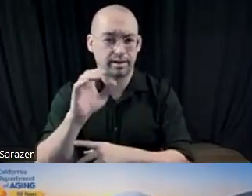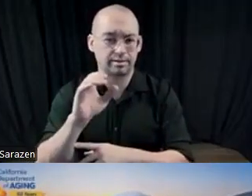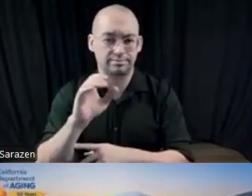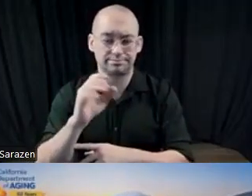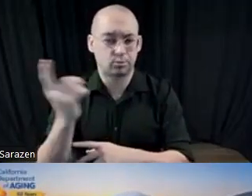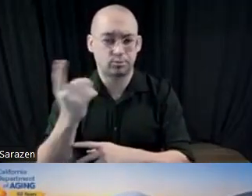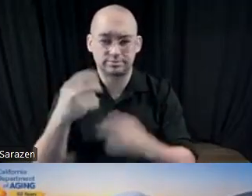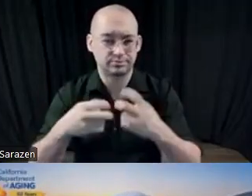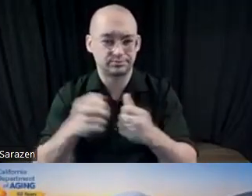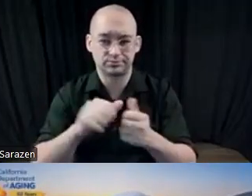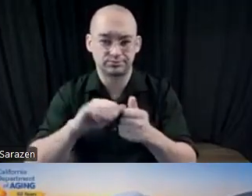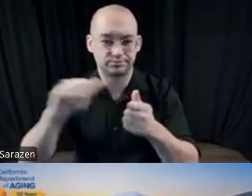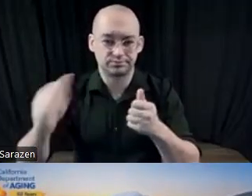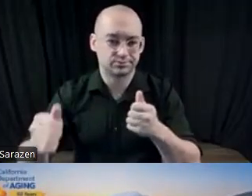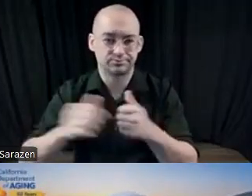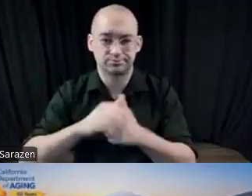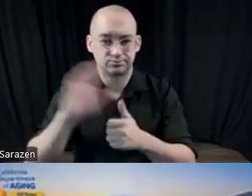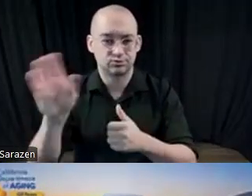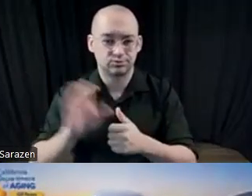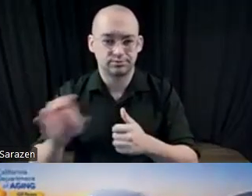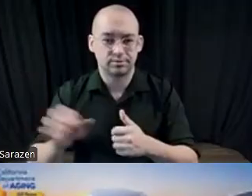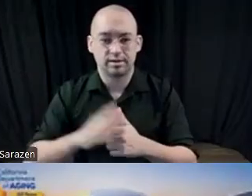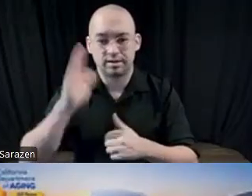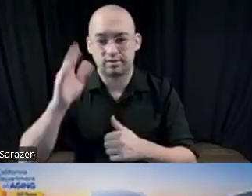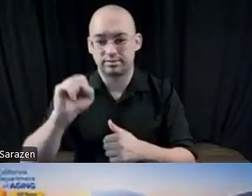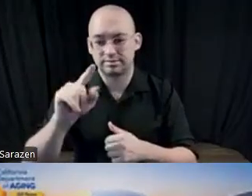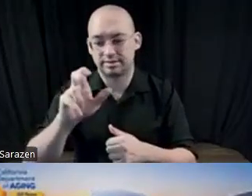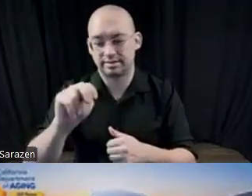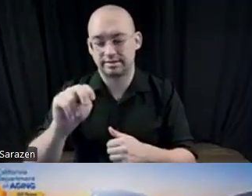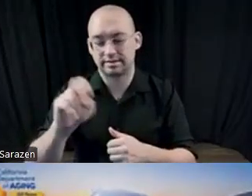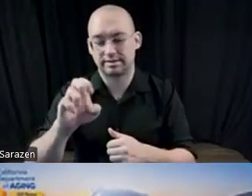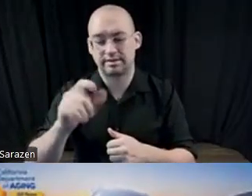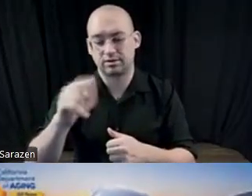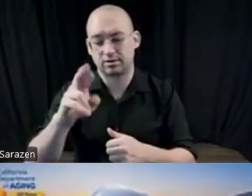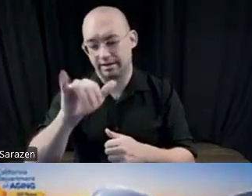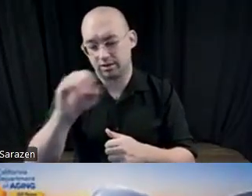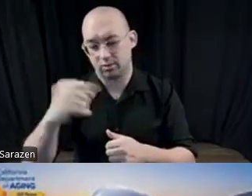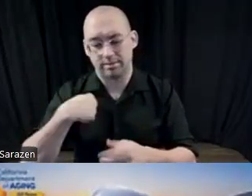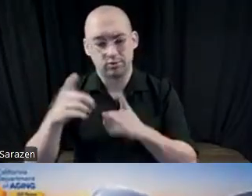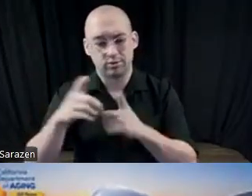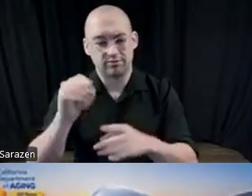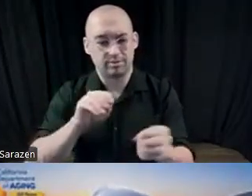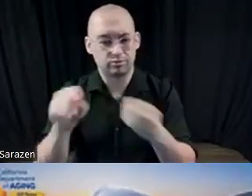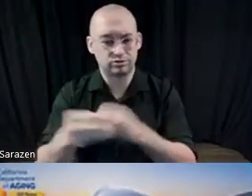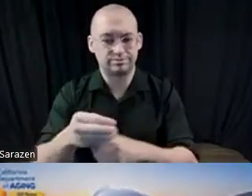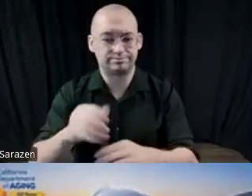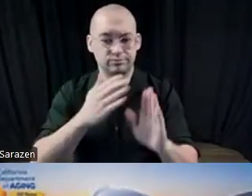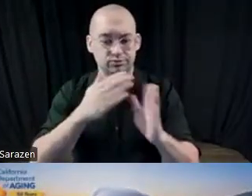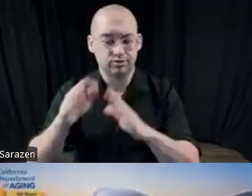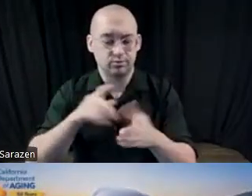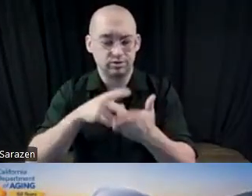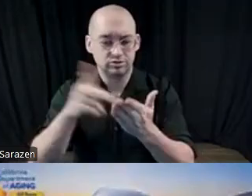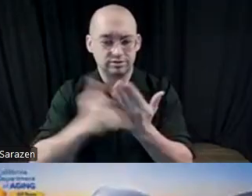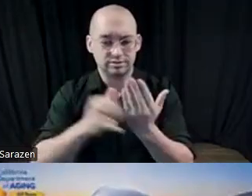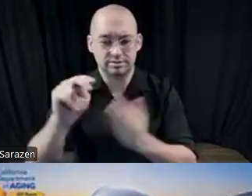Celine. Good morning. My name is Celine Regalia. I'm Director of Operations at Providence Community Health Napa Valley. We have